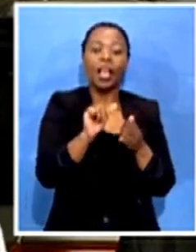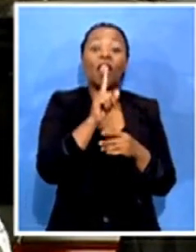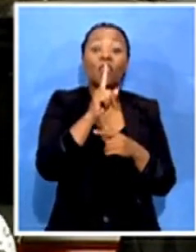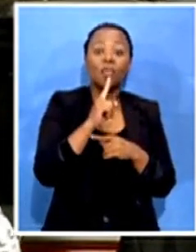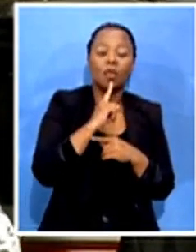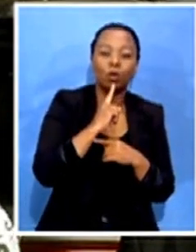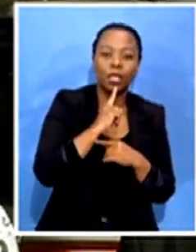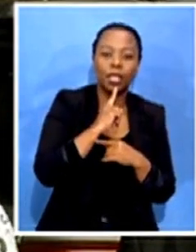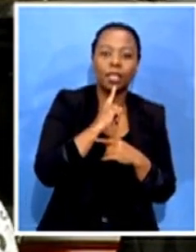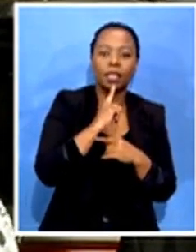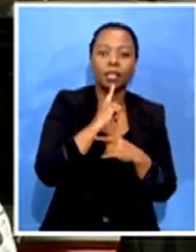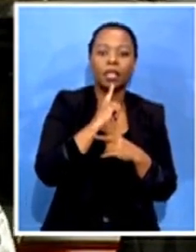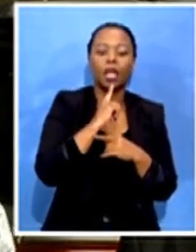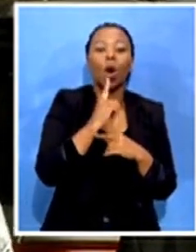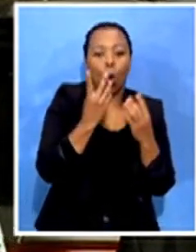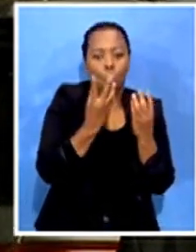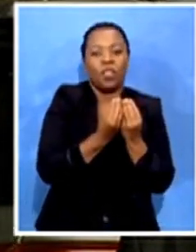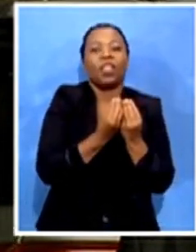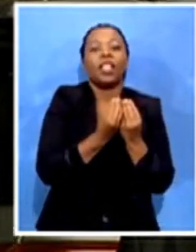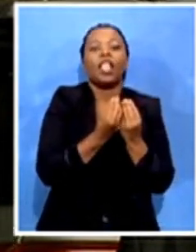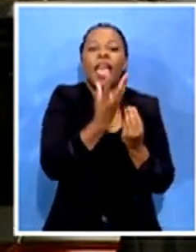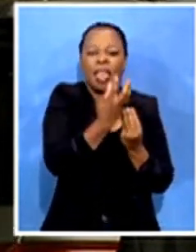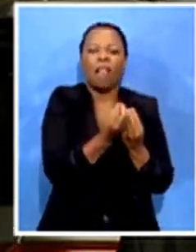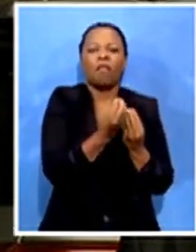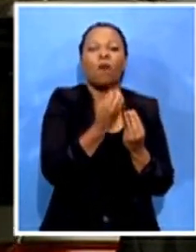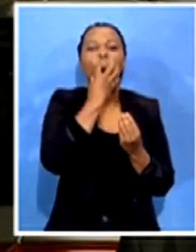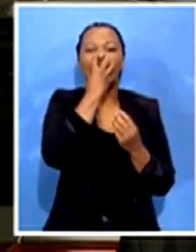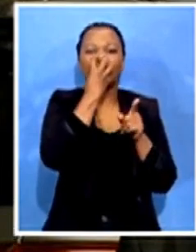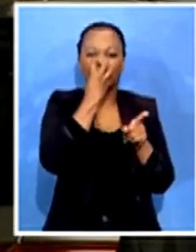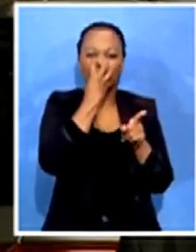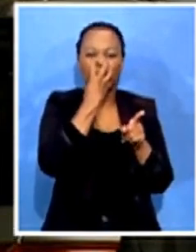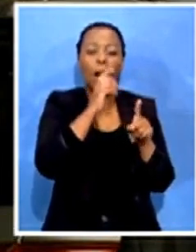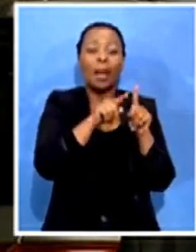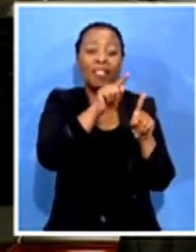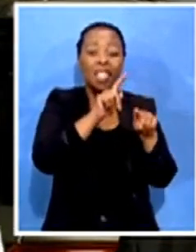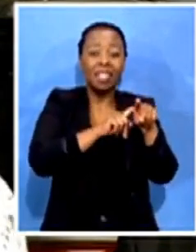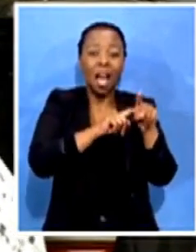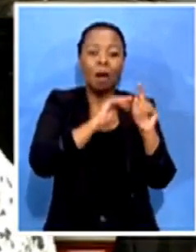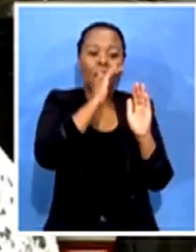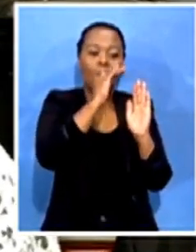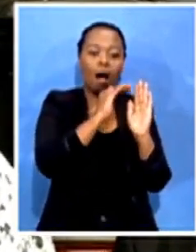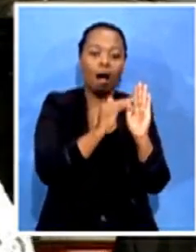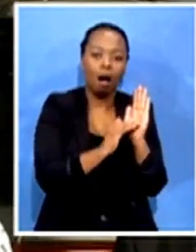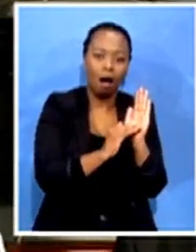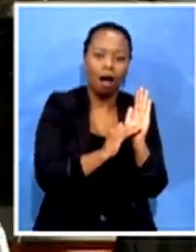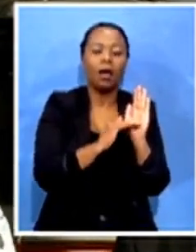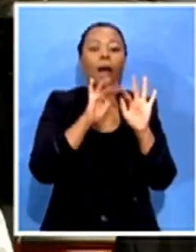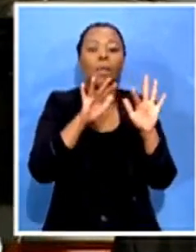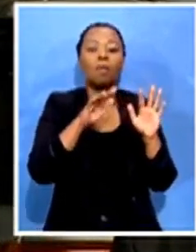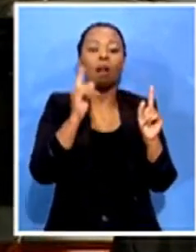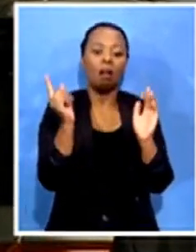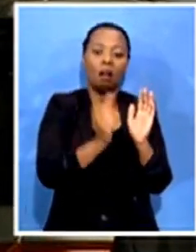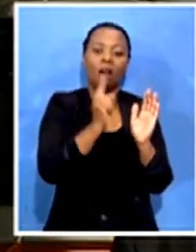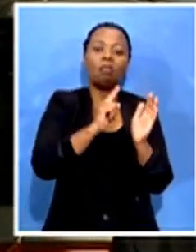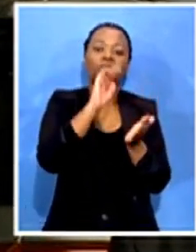the pandemic was, the infection rate was going down and the admissions were lower. We downscaled from 1,000